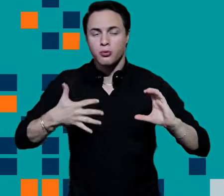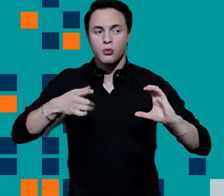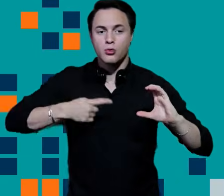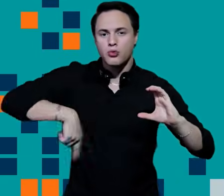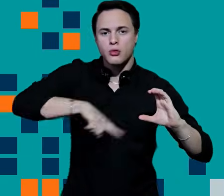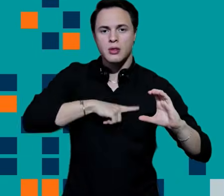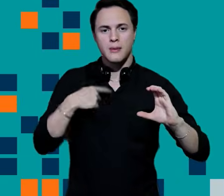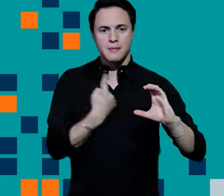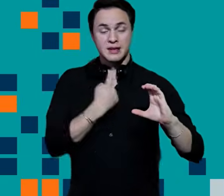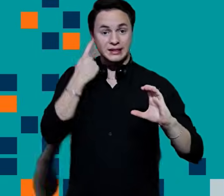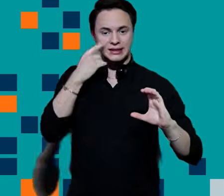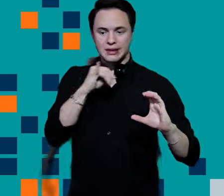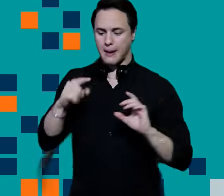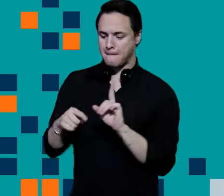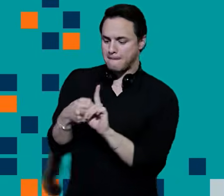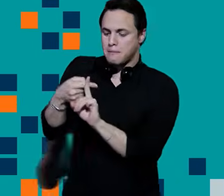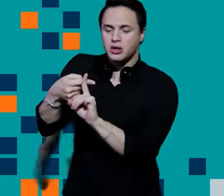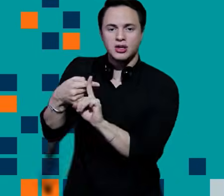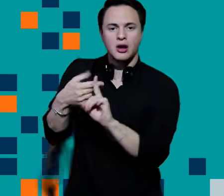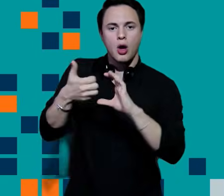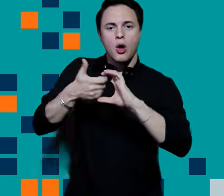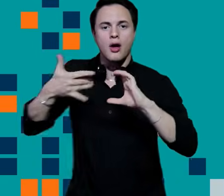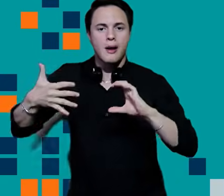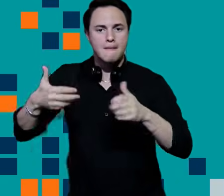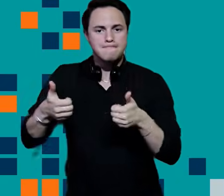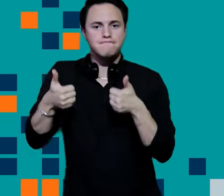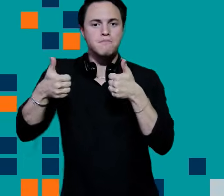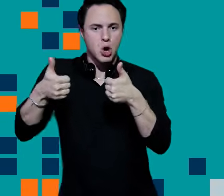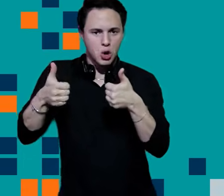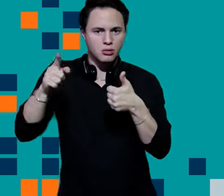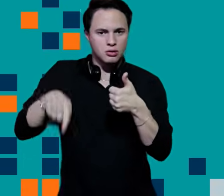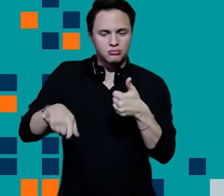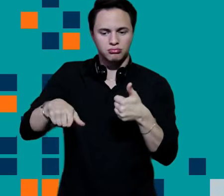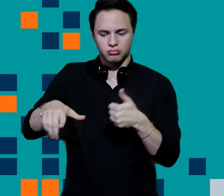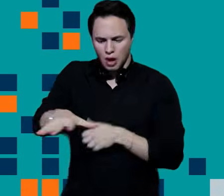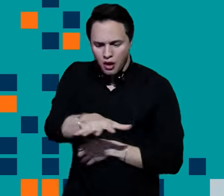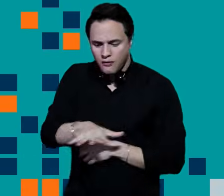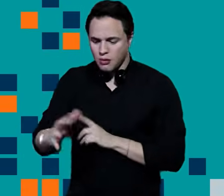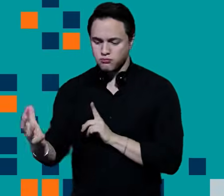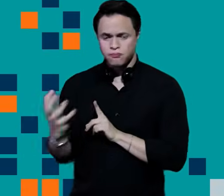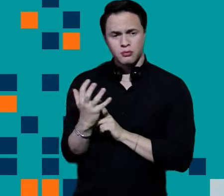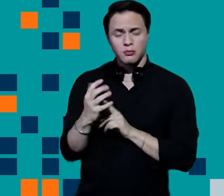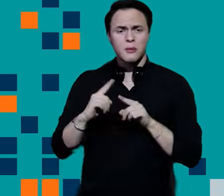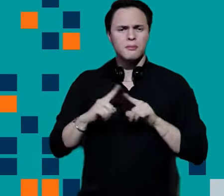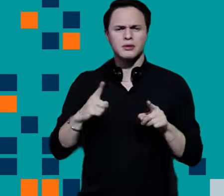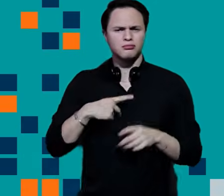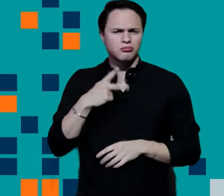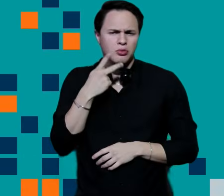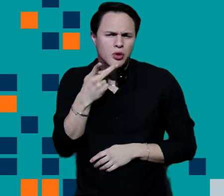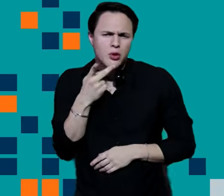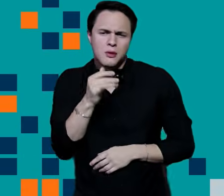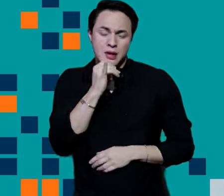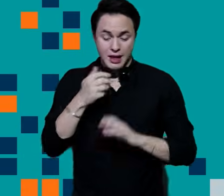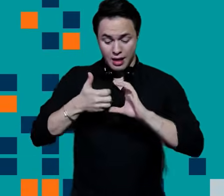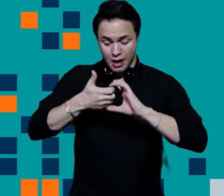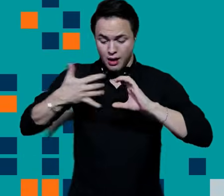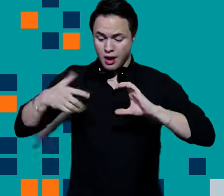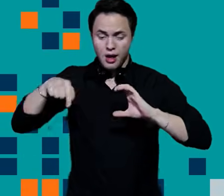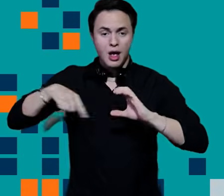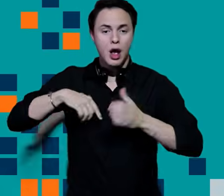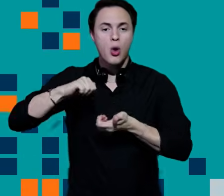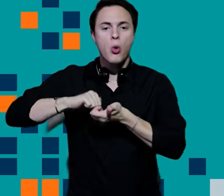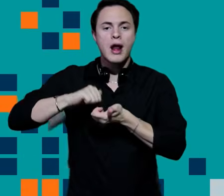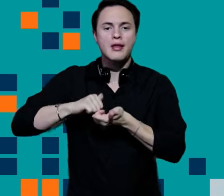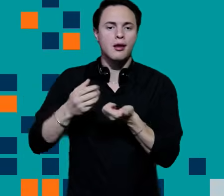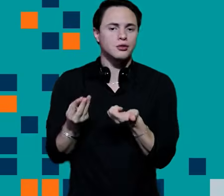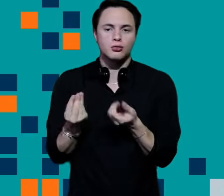of the positive qualities of environmental enrichment. And what I'd like to say is these qualities, you can think